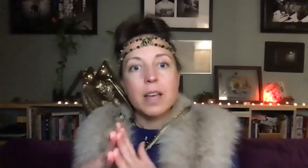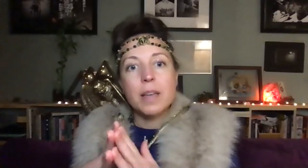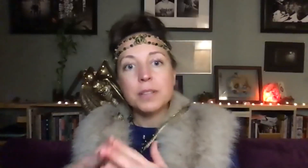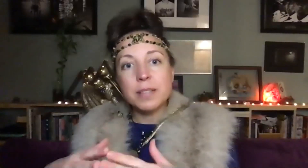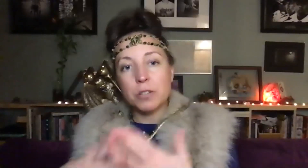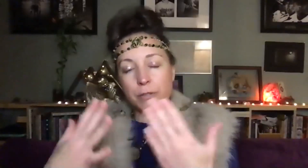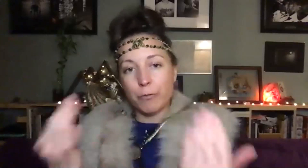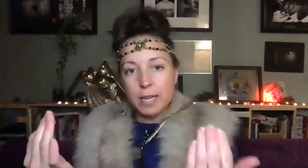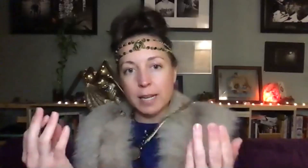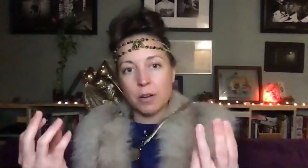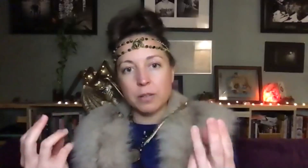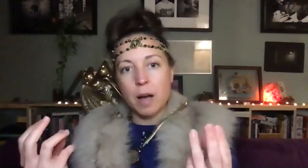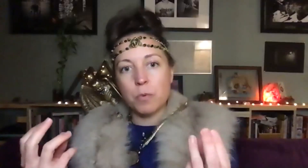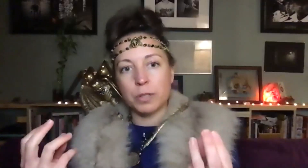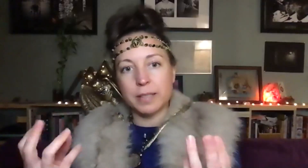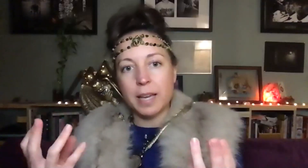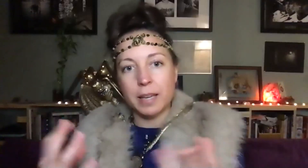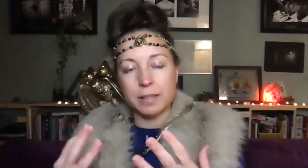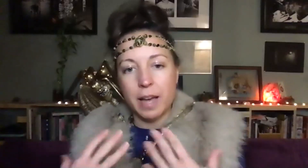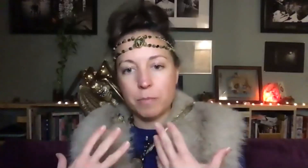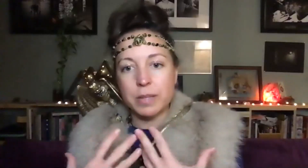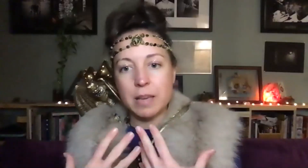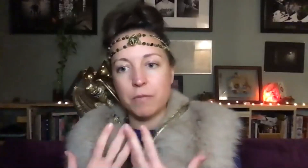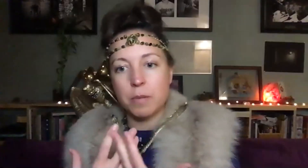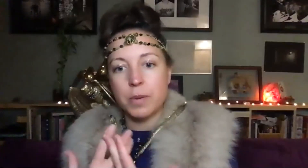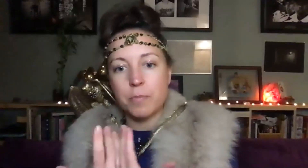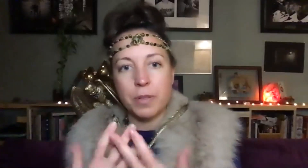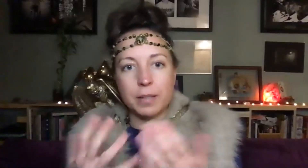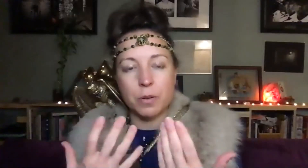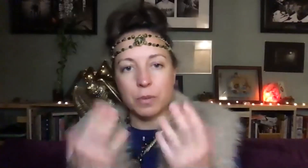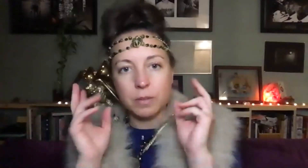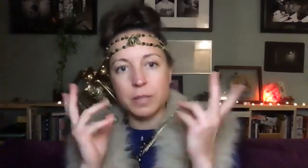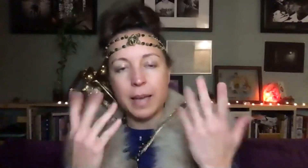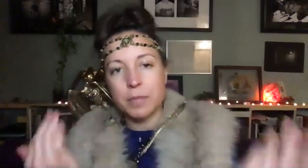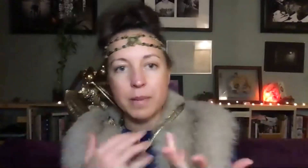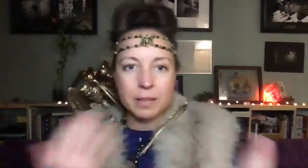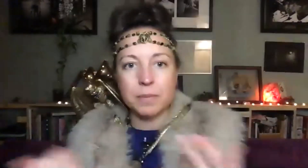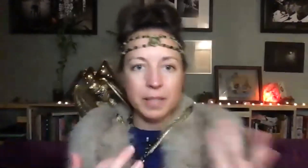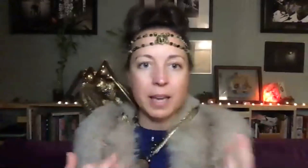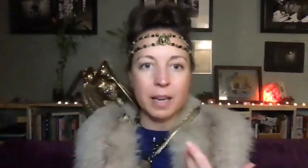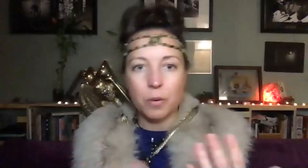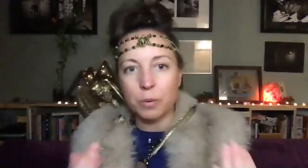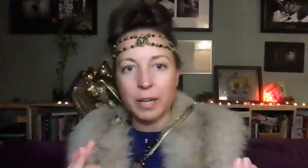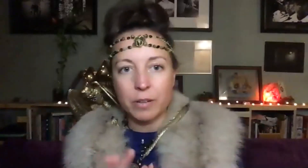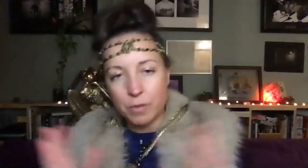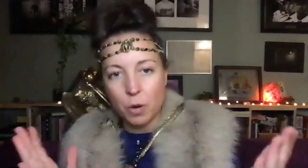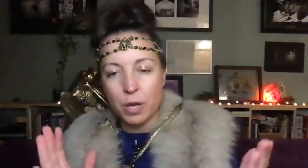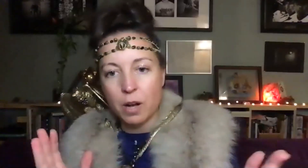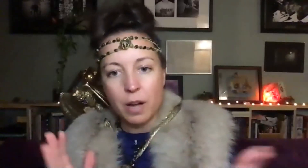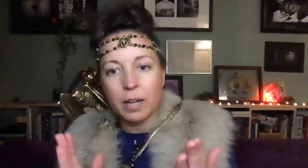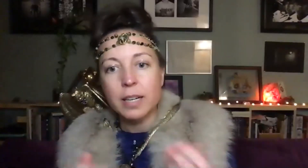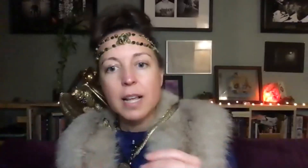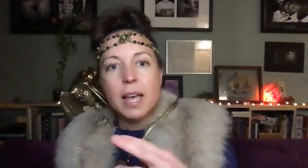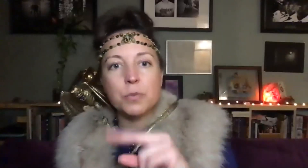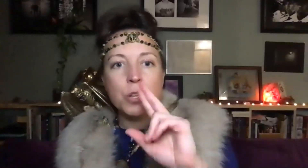self. And this is actually freaking out a lot more psychics, I believe, than people that don't claim to be psychic or whatever, even though we